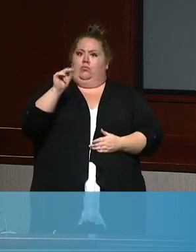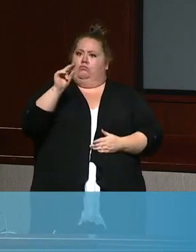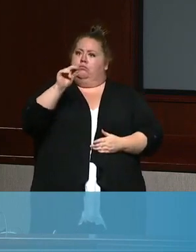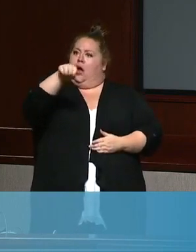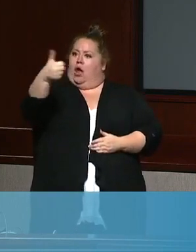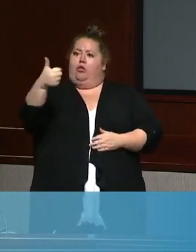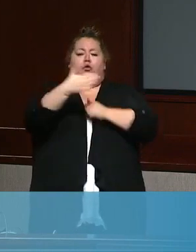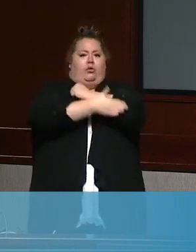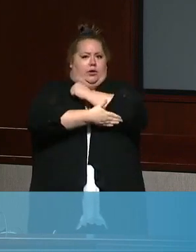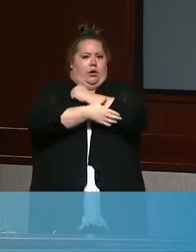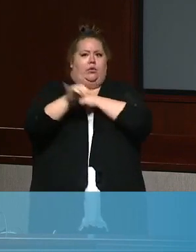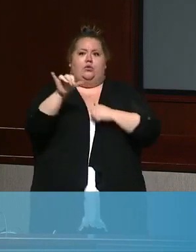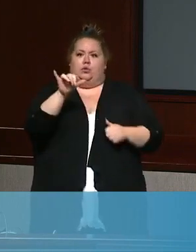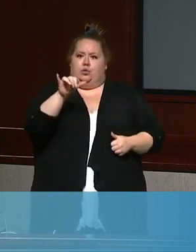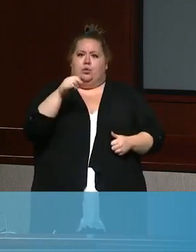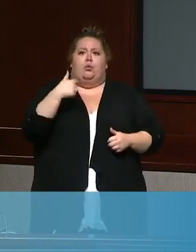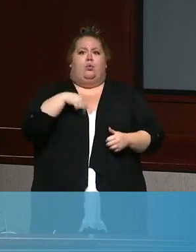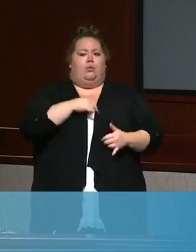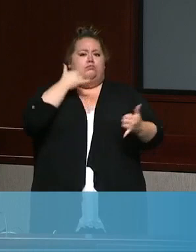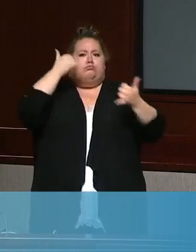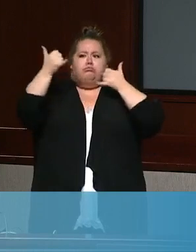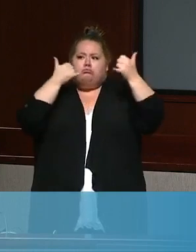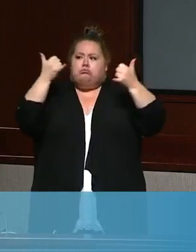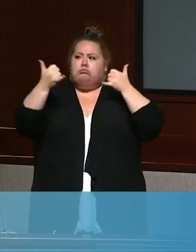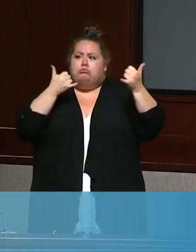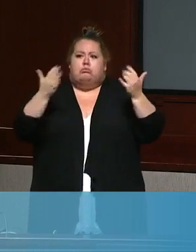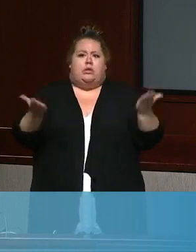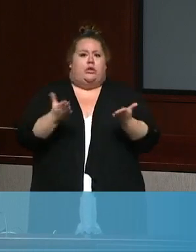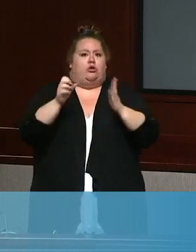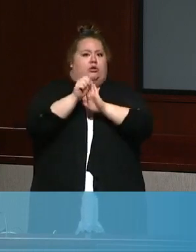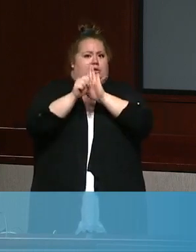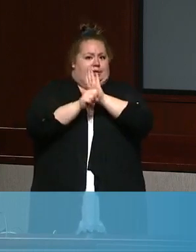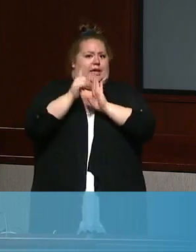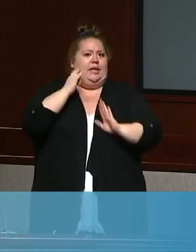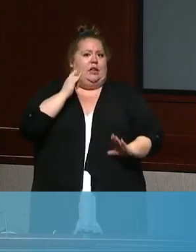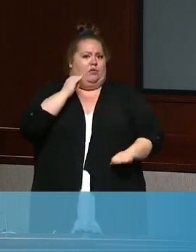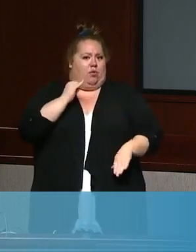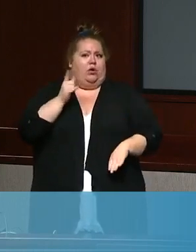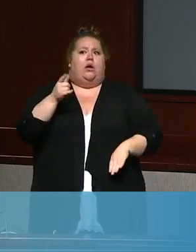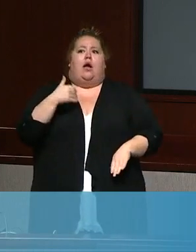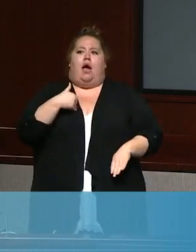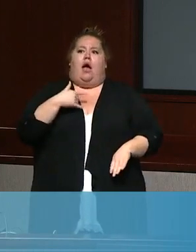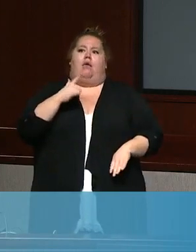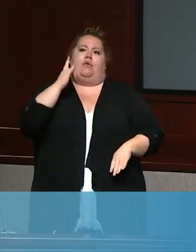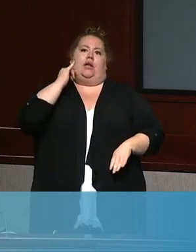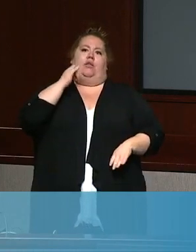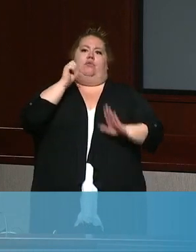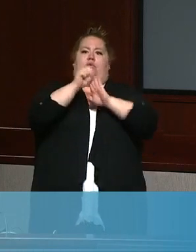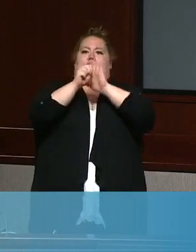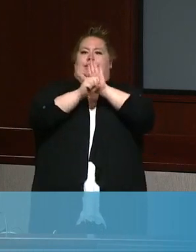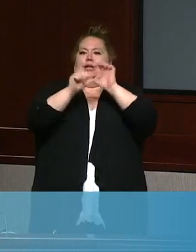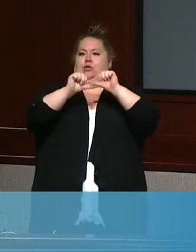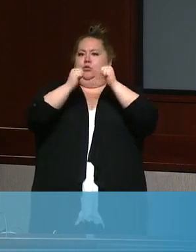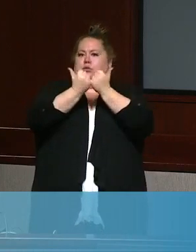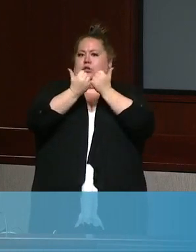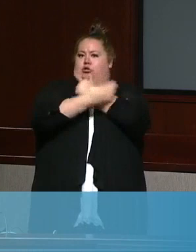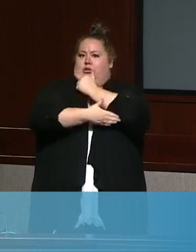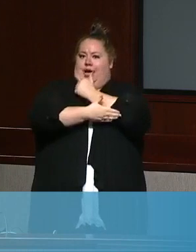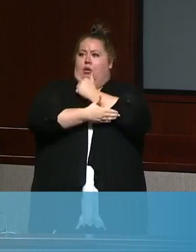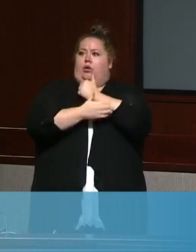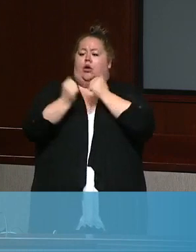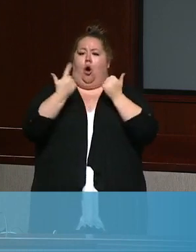many other counties in the state, with the California State Association of Counties. We all share the